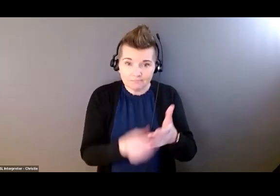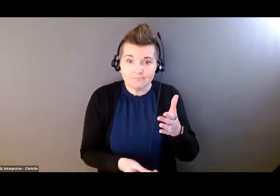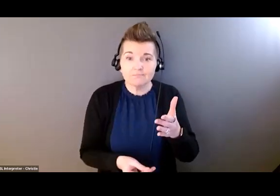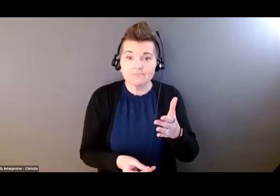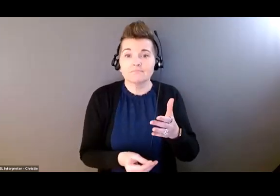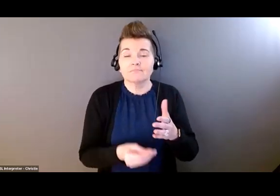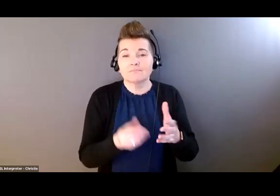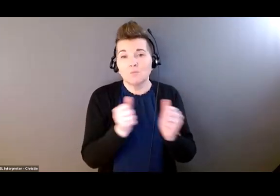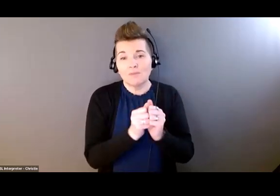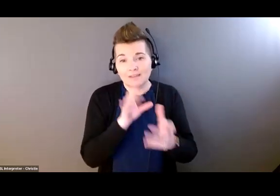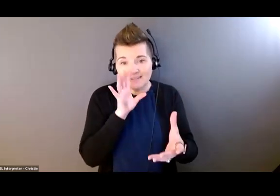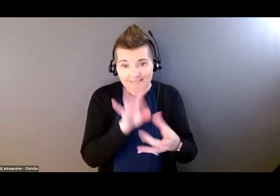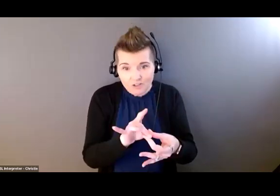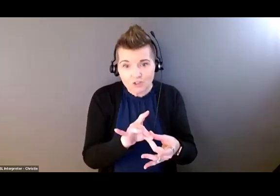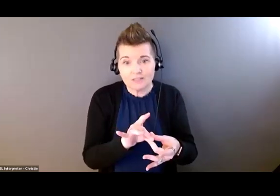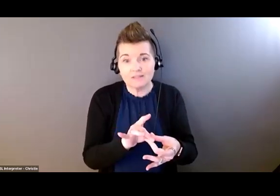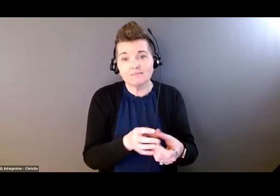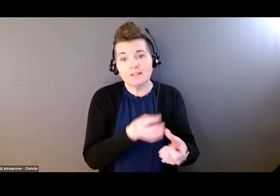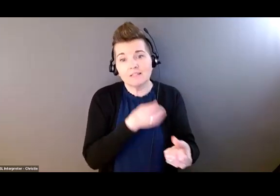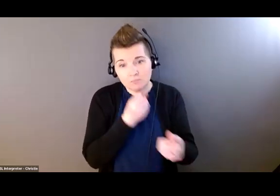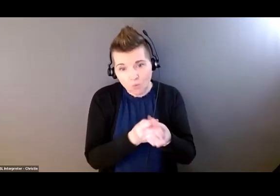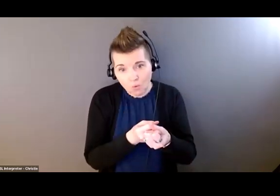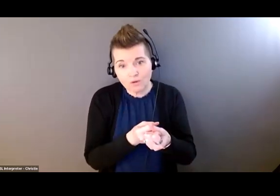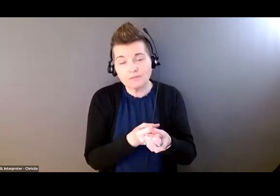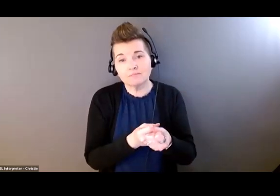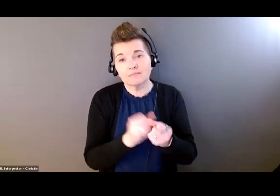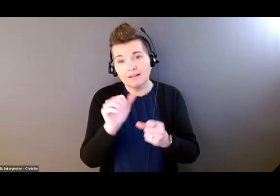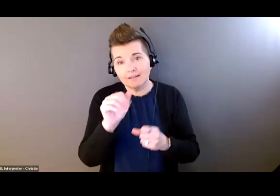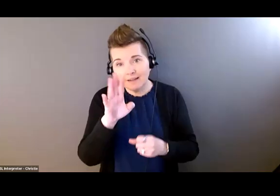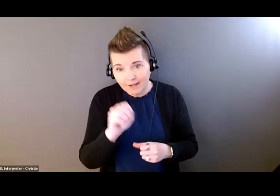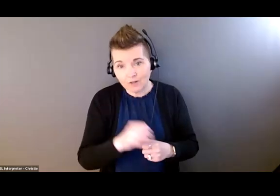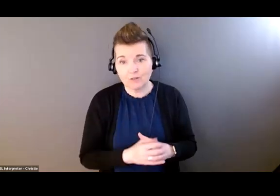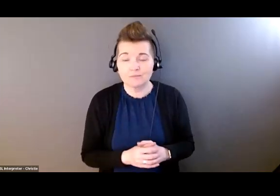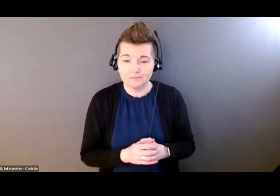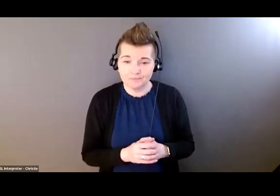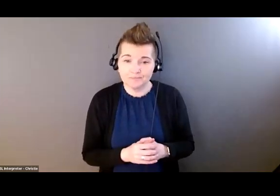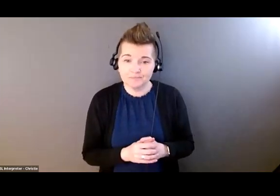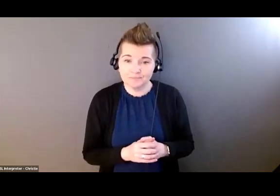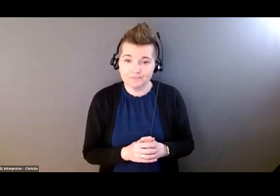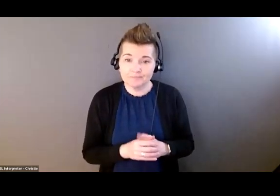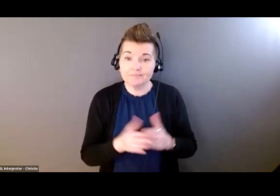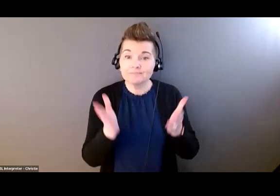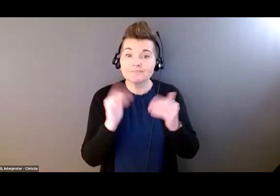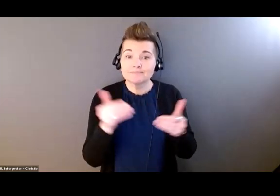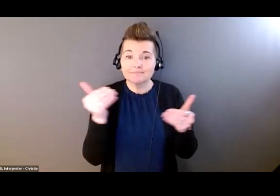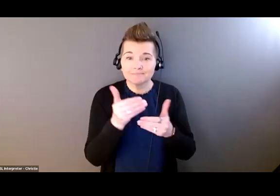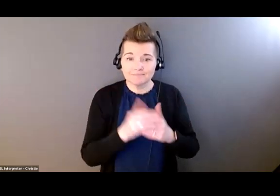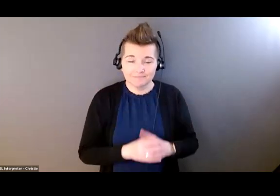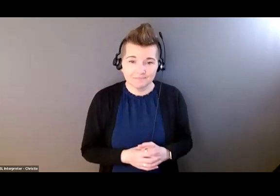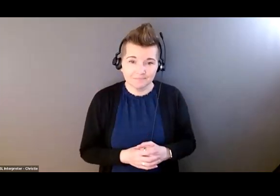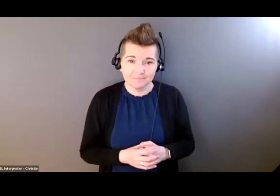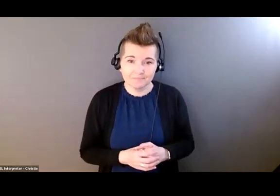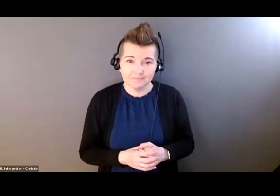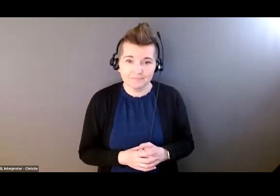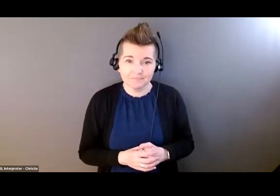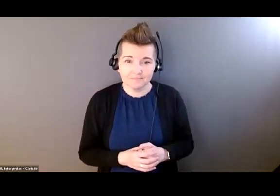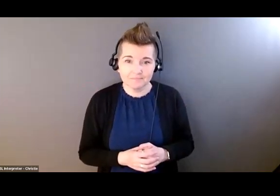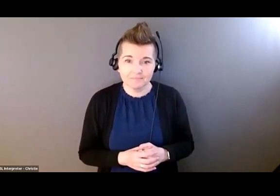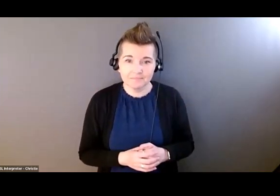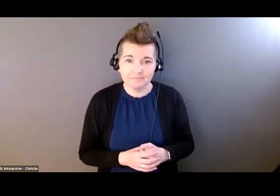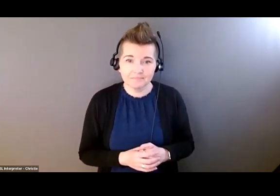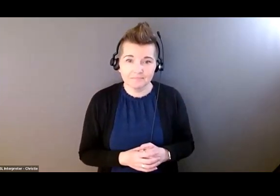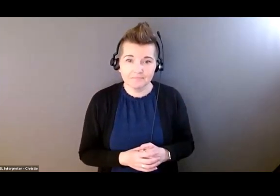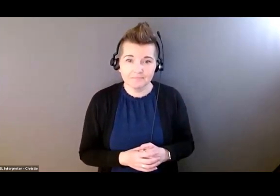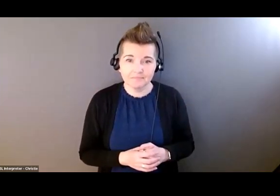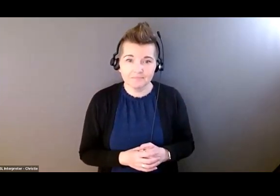their passing, because then they pass with all that connection and support and